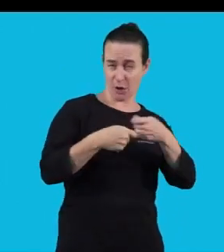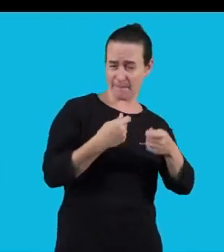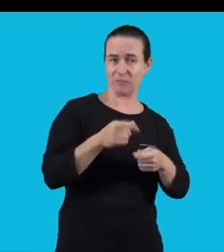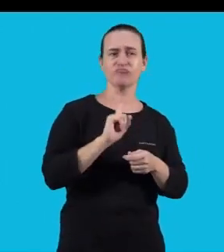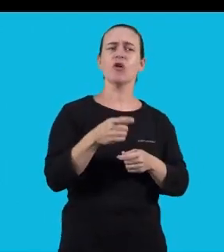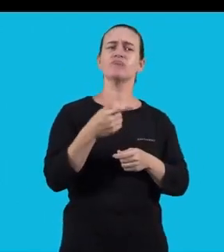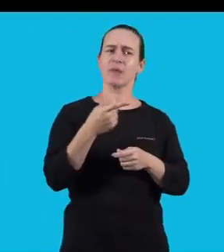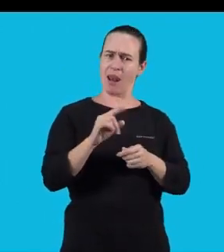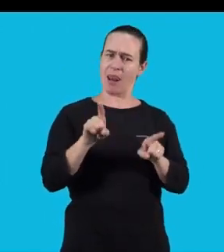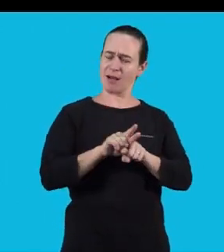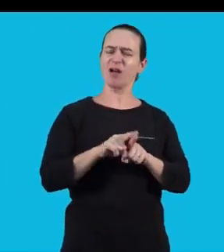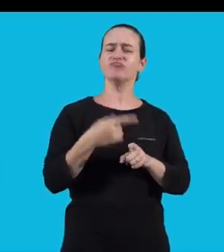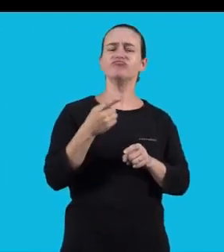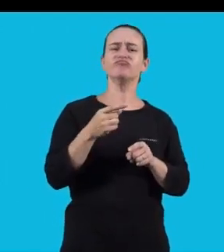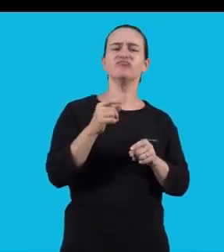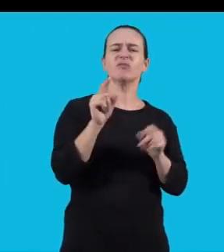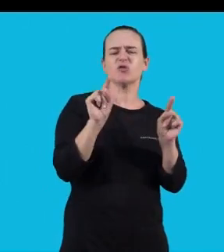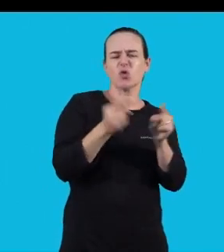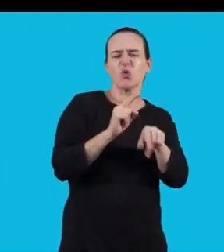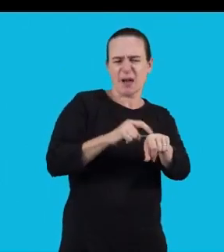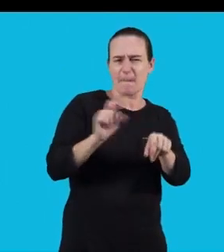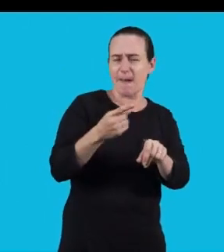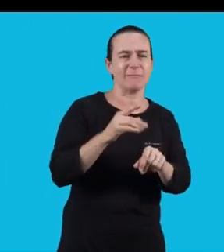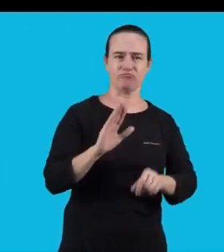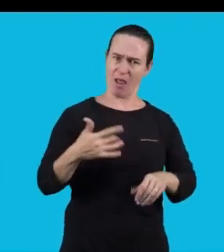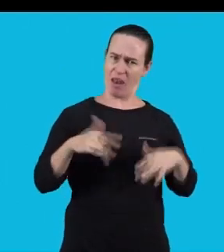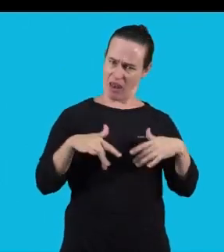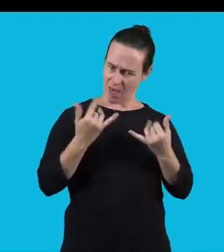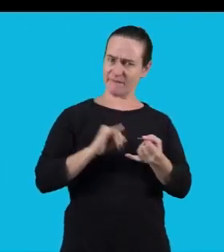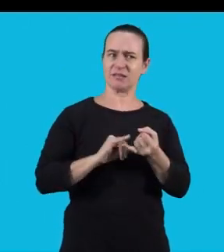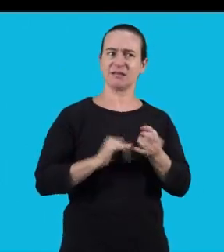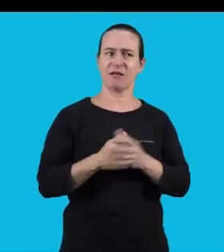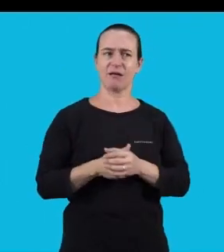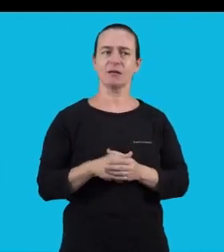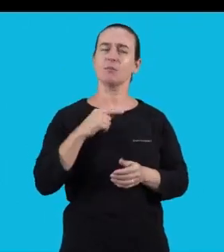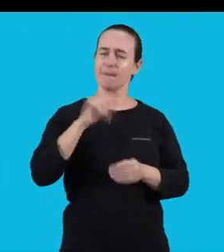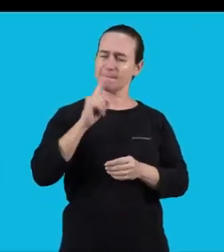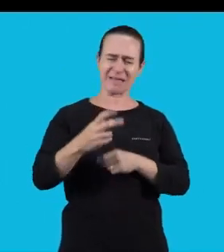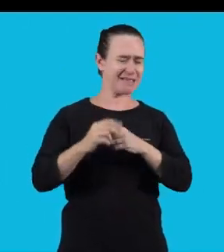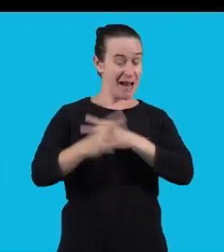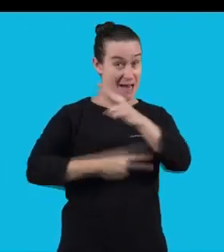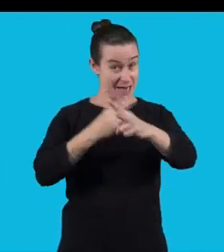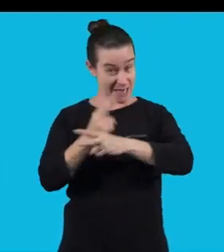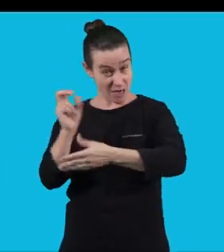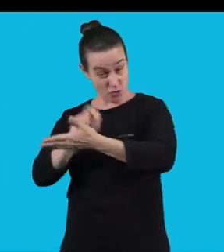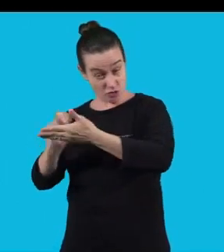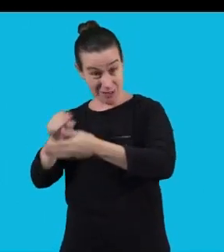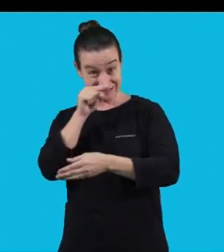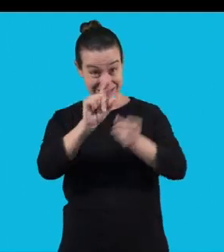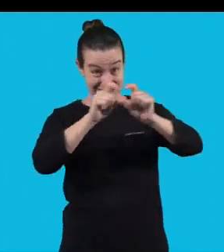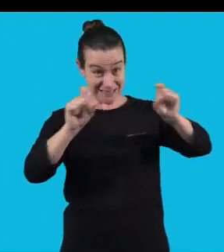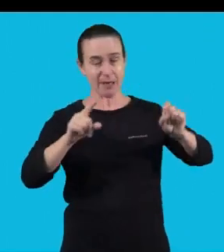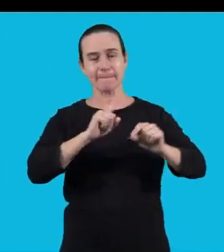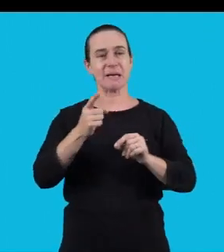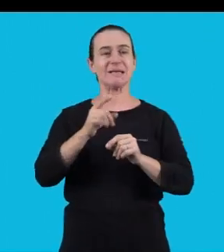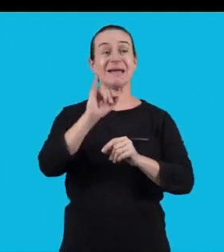the indirect speech. So here you would find the speaker's name is Jane Thompson, and you would start with that